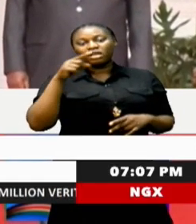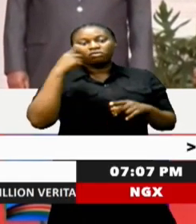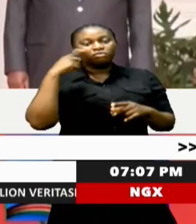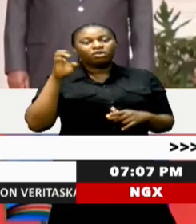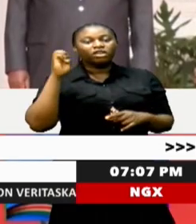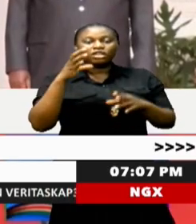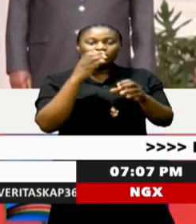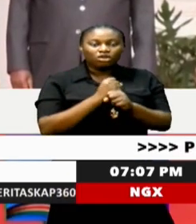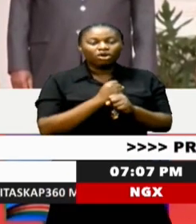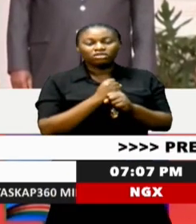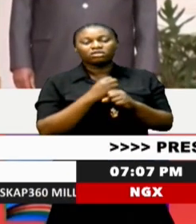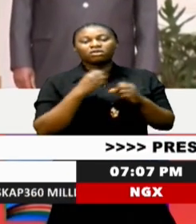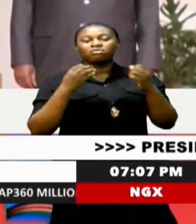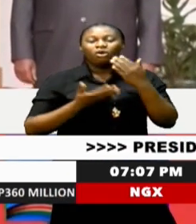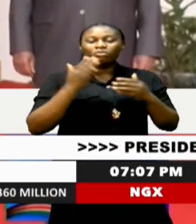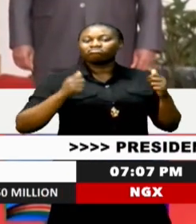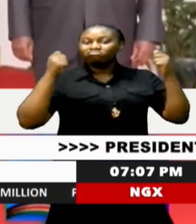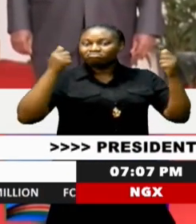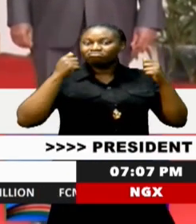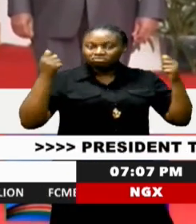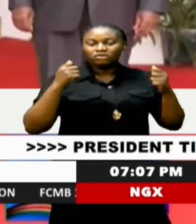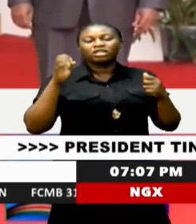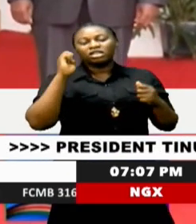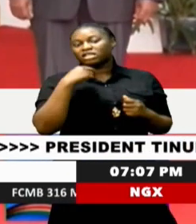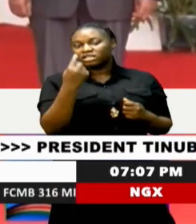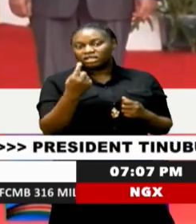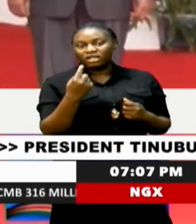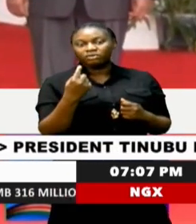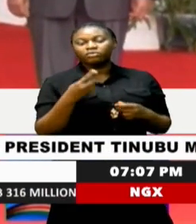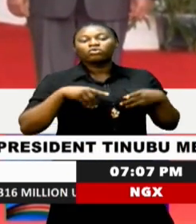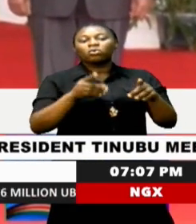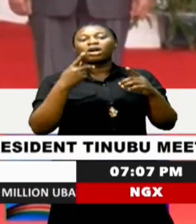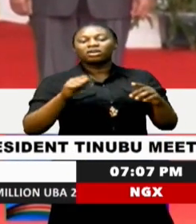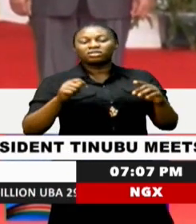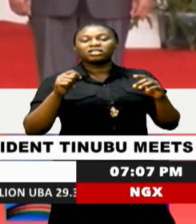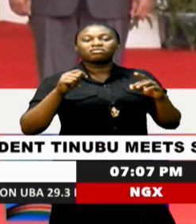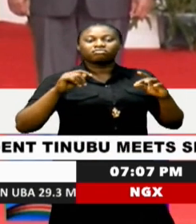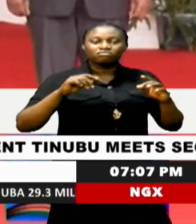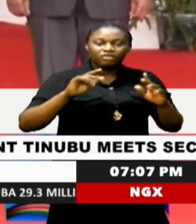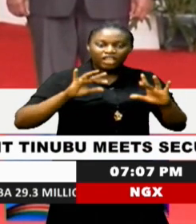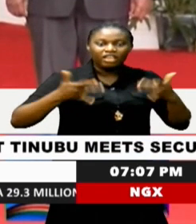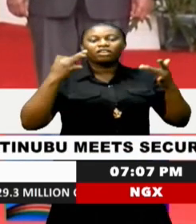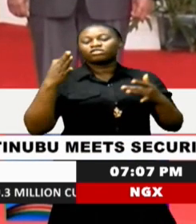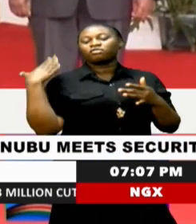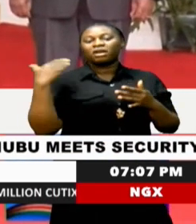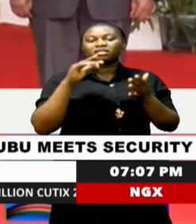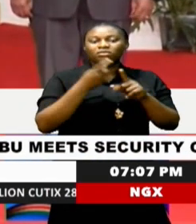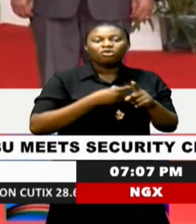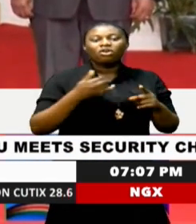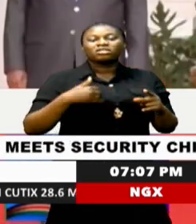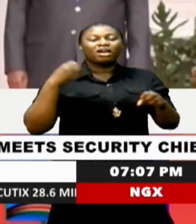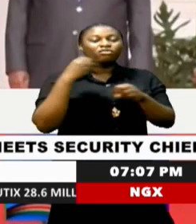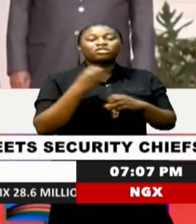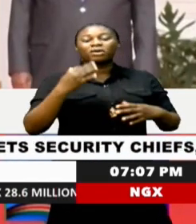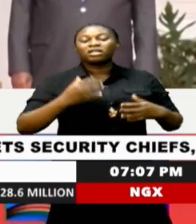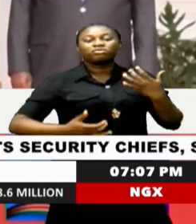his nearly two-year presidency. He said, and I quote, "While the events of the past month have caused tremendous anxiety, concern